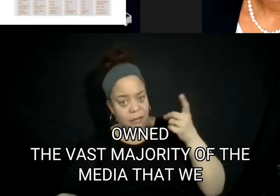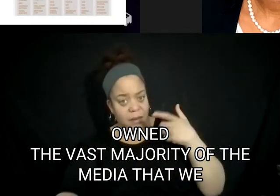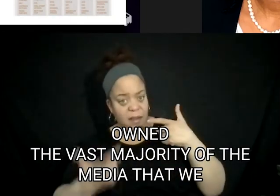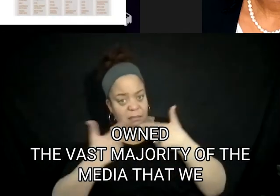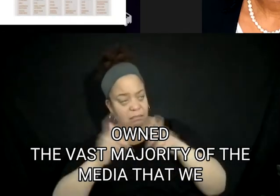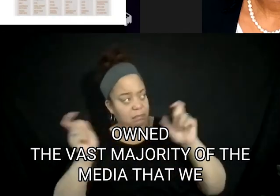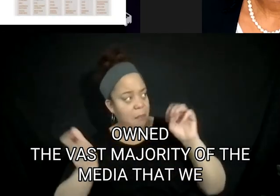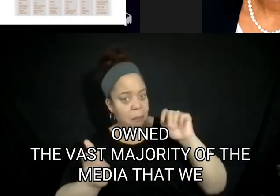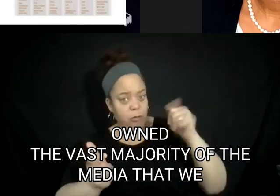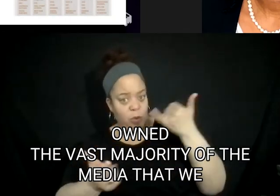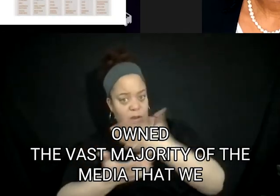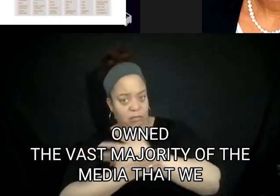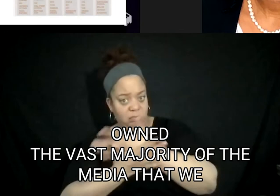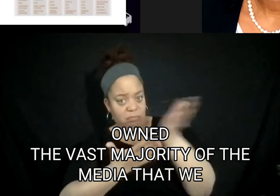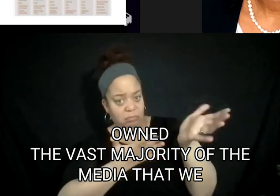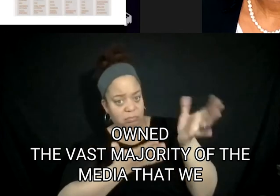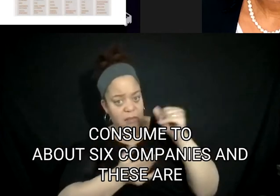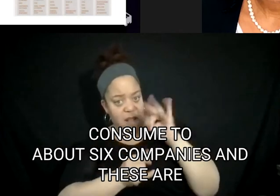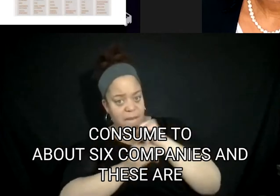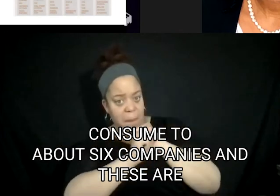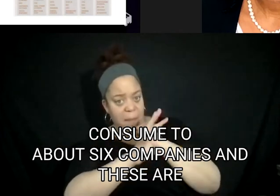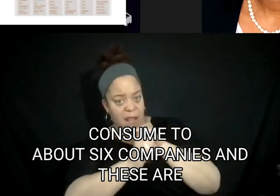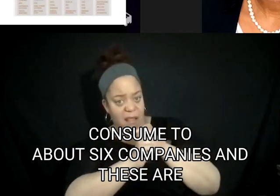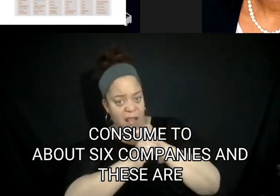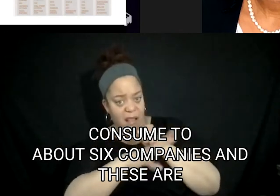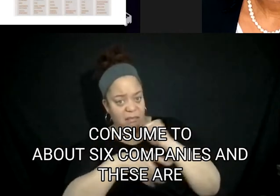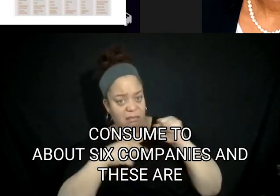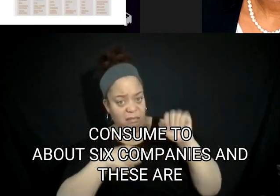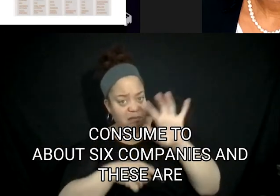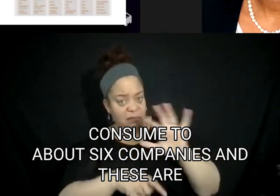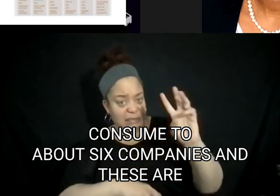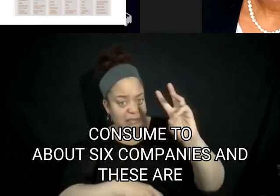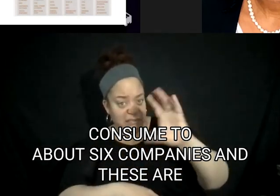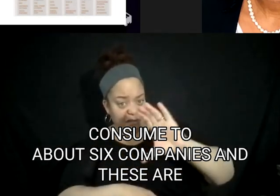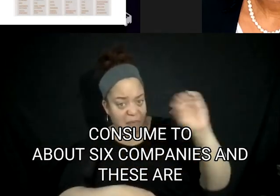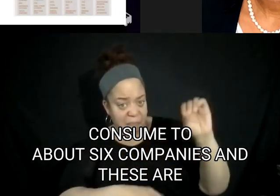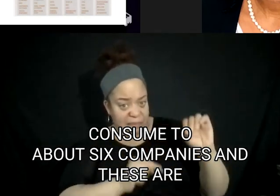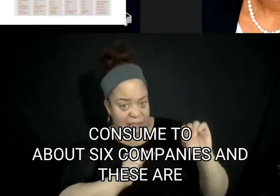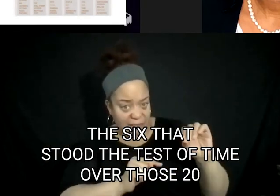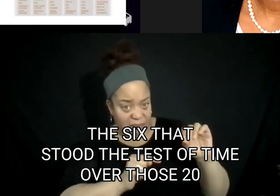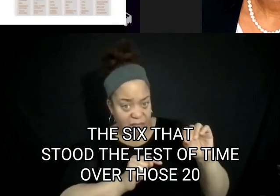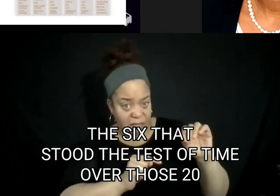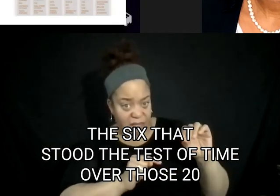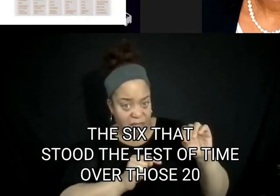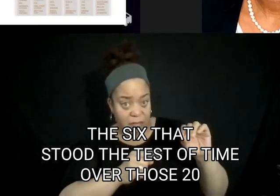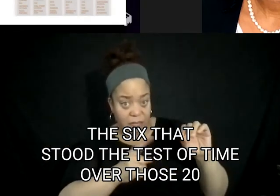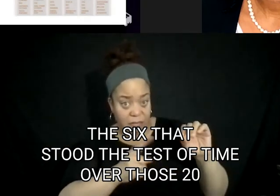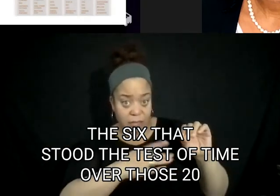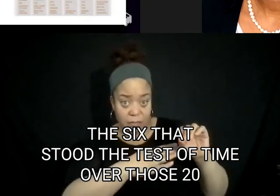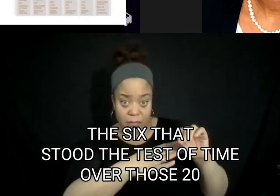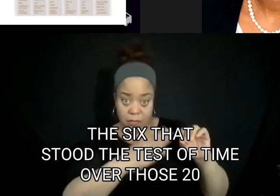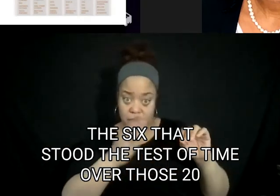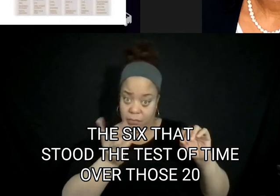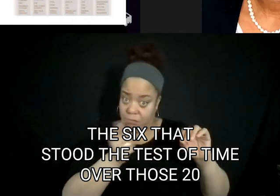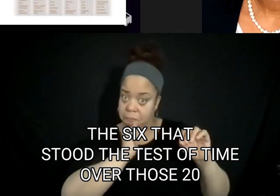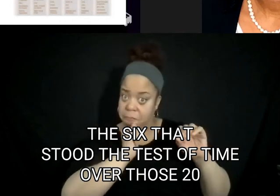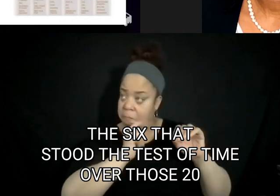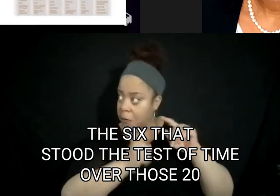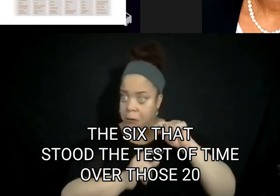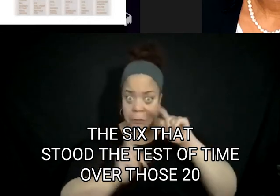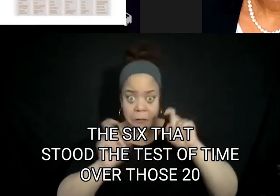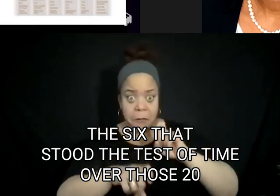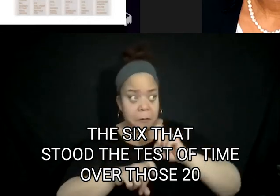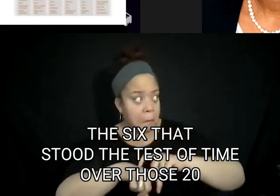six that, you know, stood the test of time over those 20 years. General Electric, which we've heard of before, News Corporation,